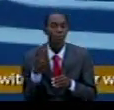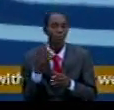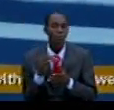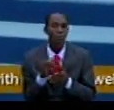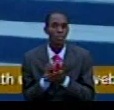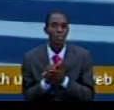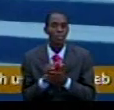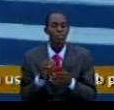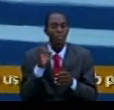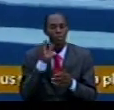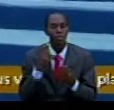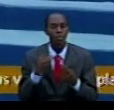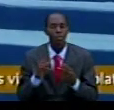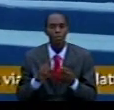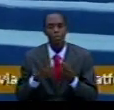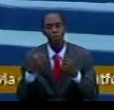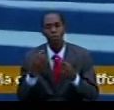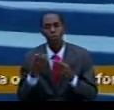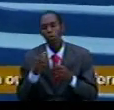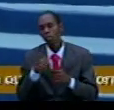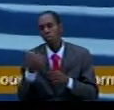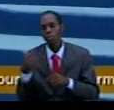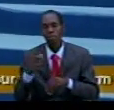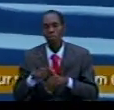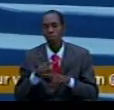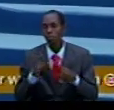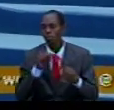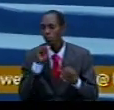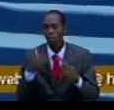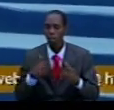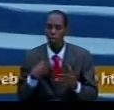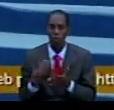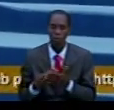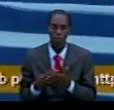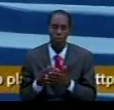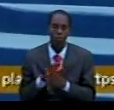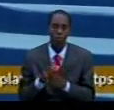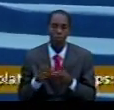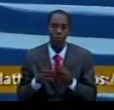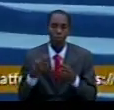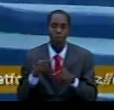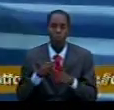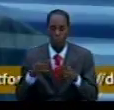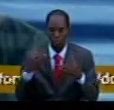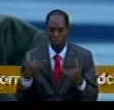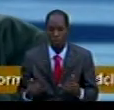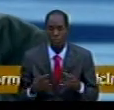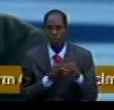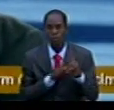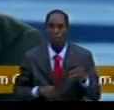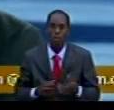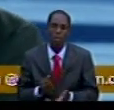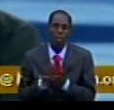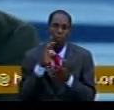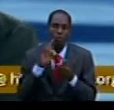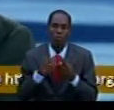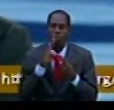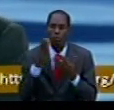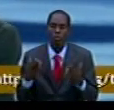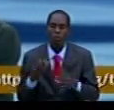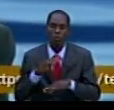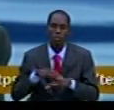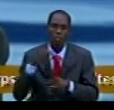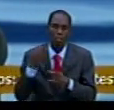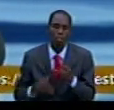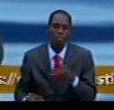have to be here by fire, by force. God assisted me to be here. When the prayer was going on, I placed my